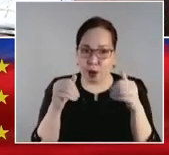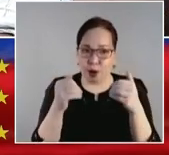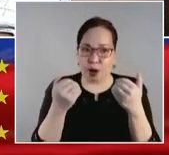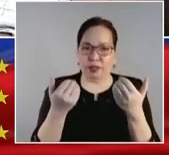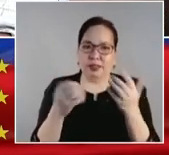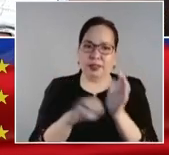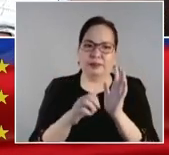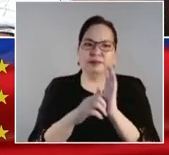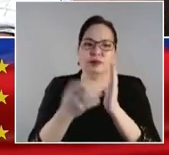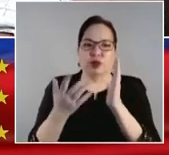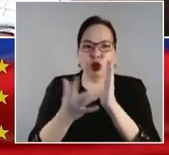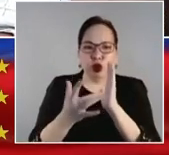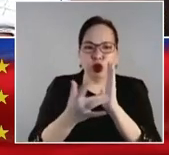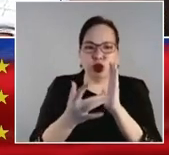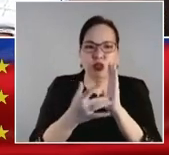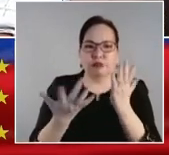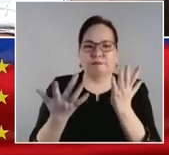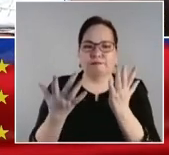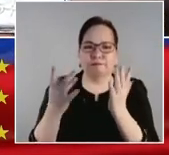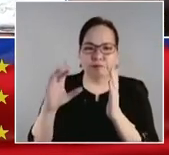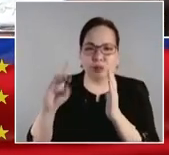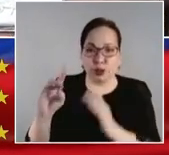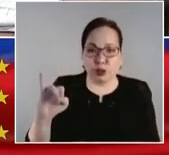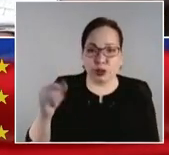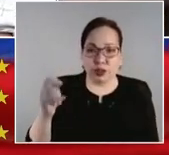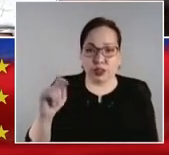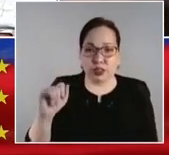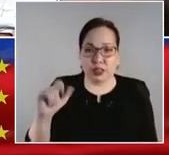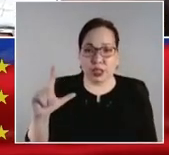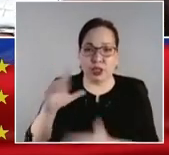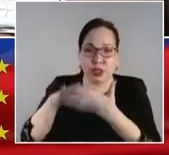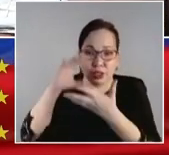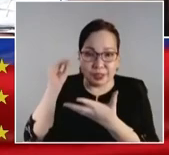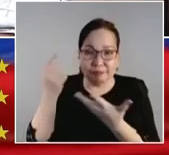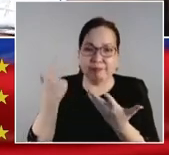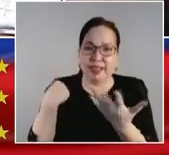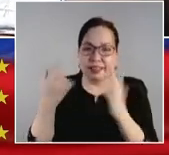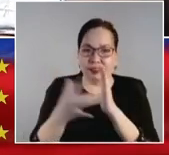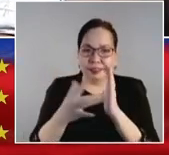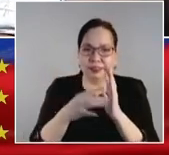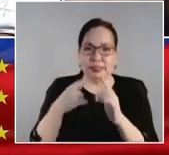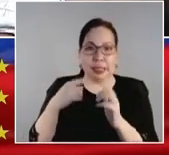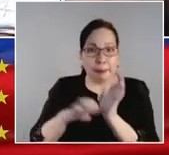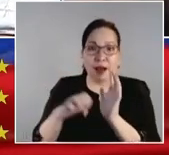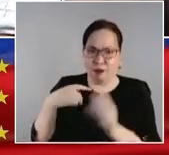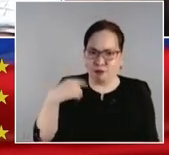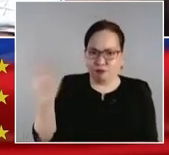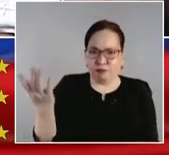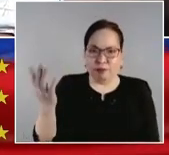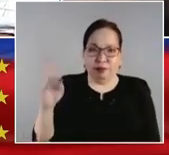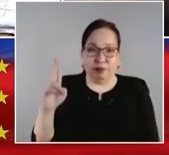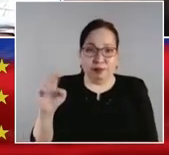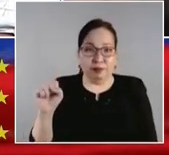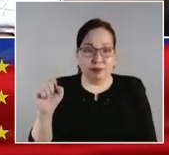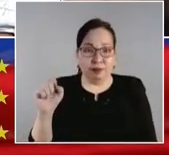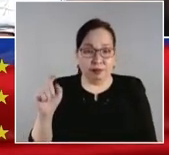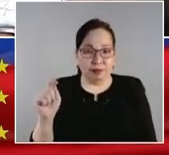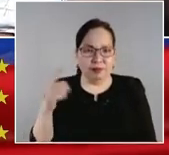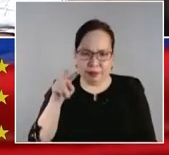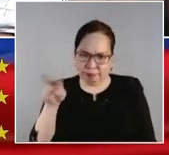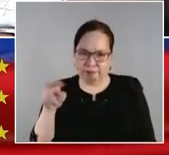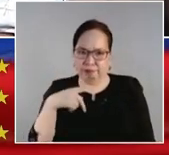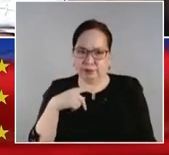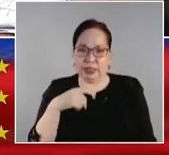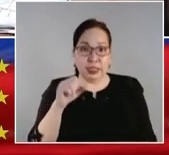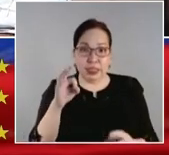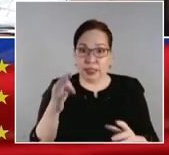digital technologies. Meron mura na lang po ngayon ng ang USB eh. So kung bawat estudyante